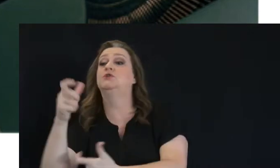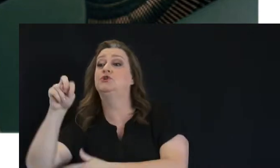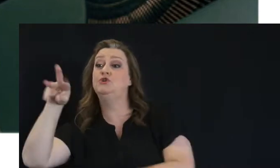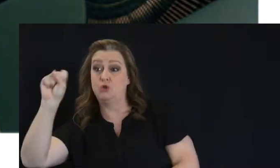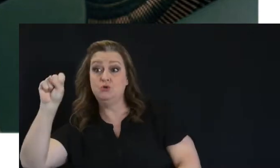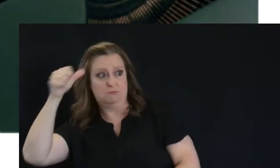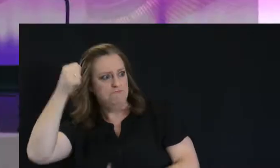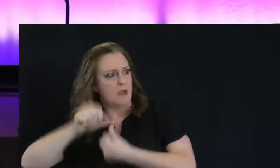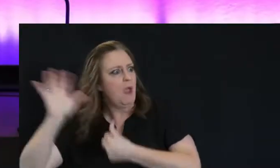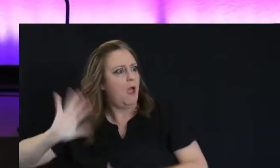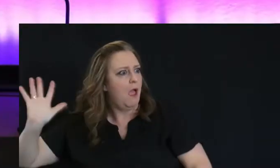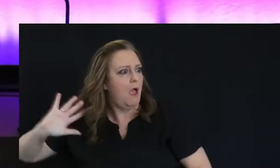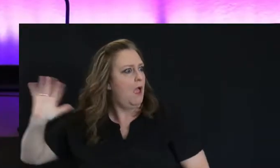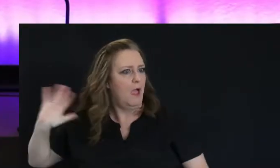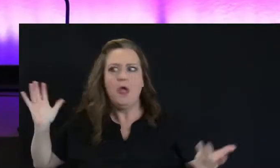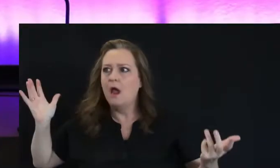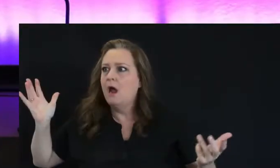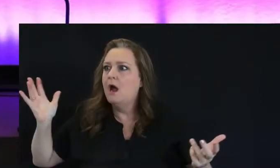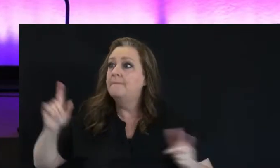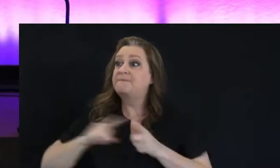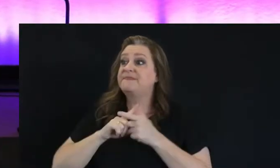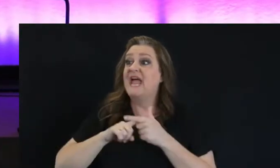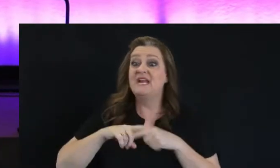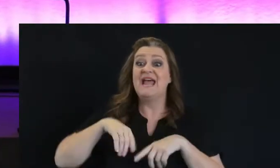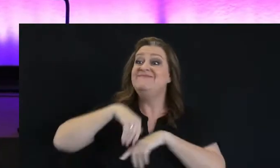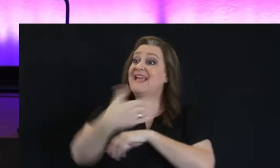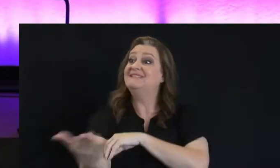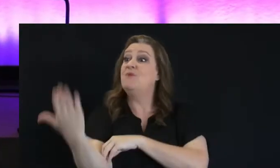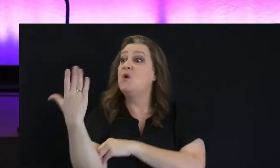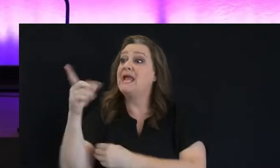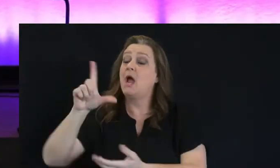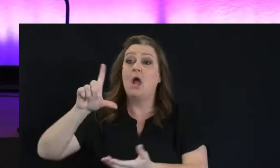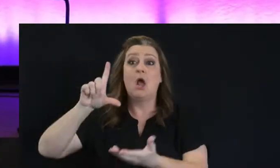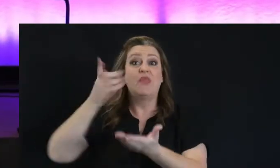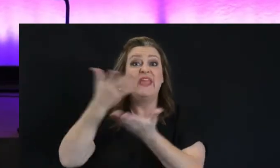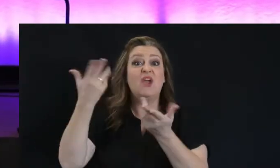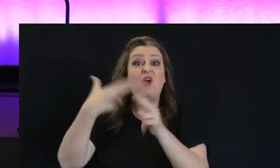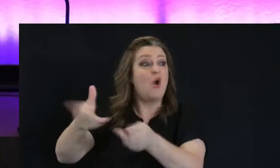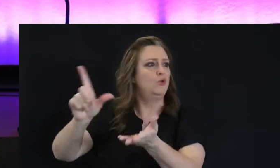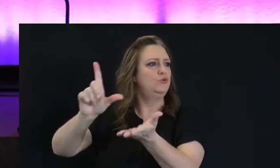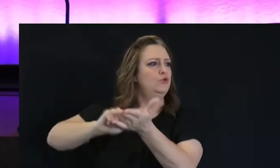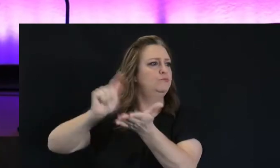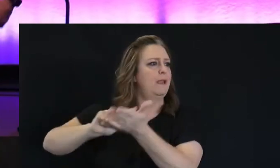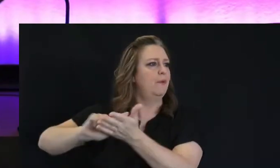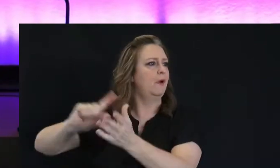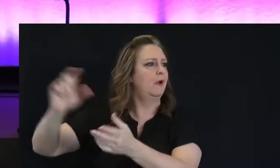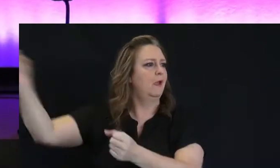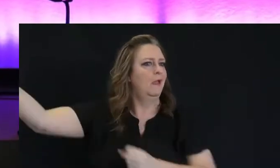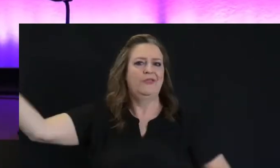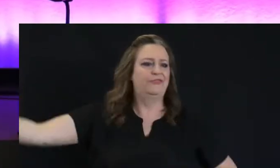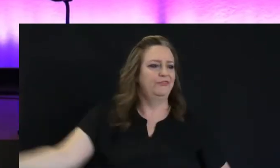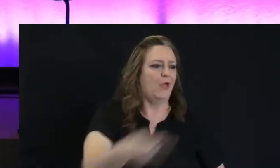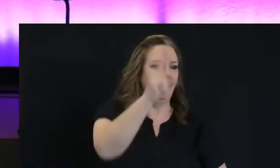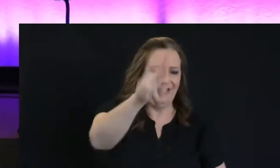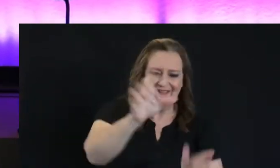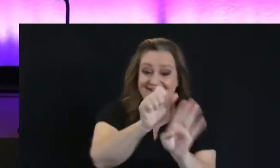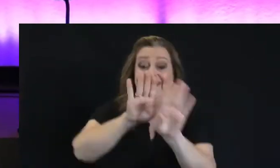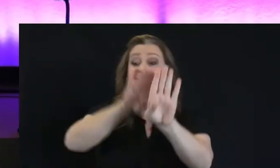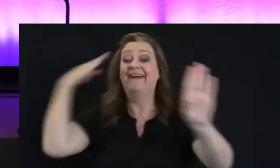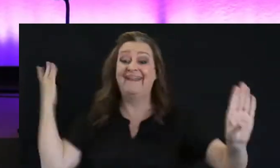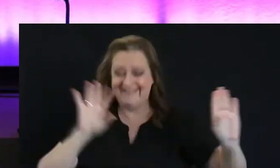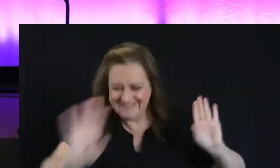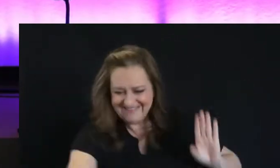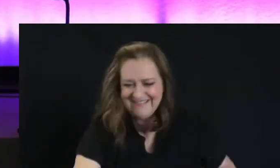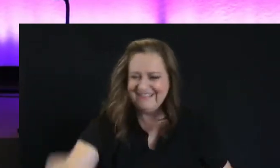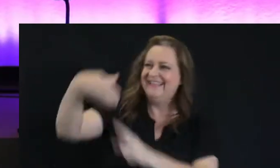many of you remember those days? And then you had to wait till the next morning to get this thing called the newspaper. By the way, I'm just curious, how many of you still get the